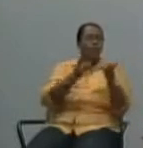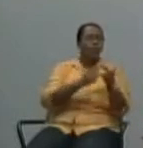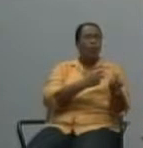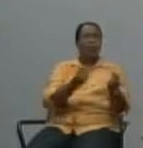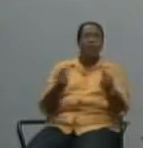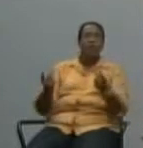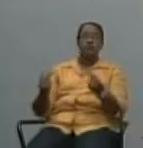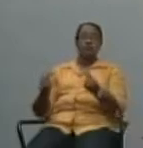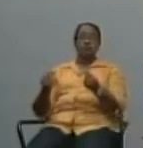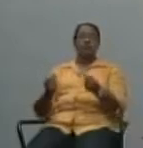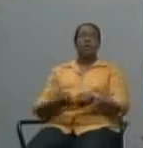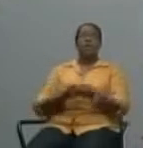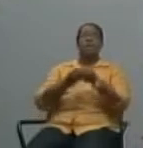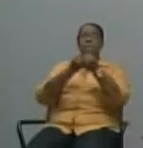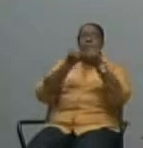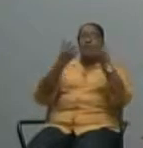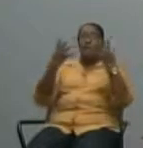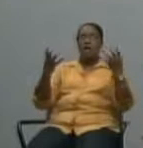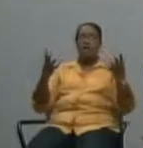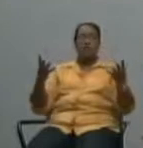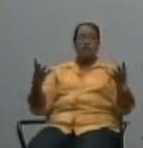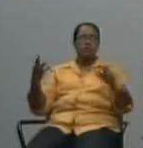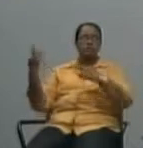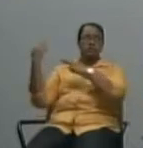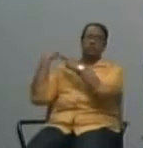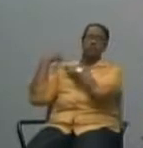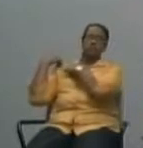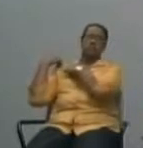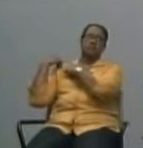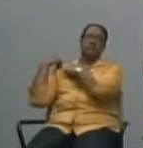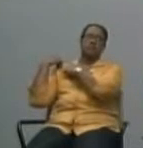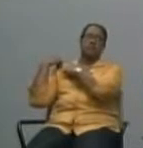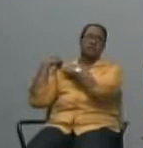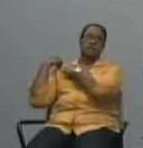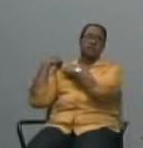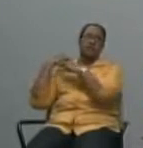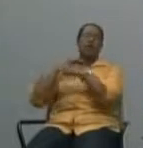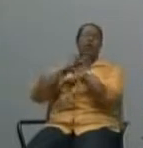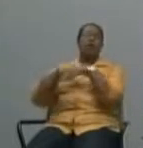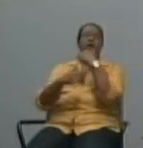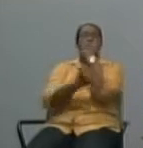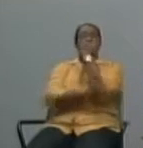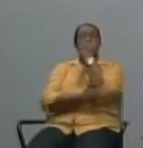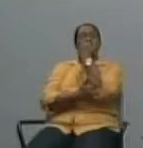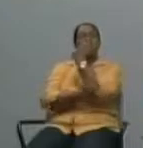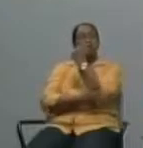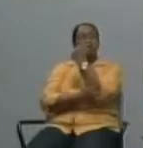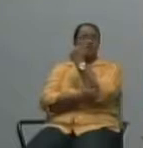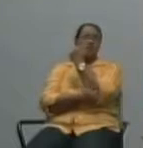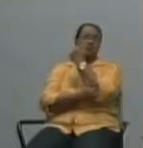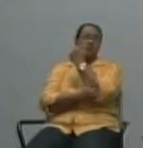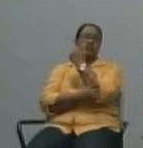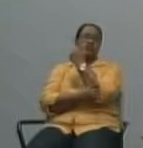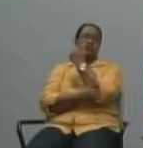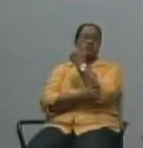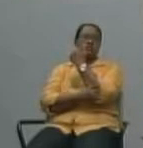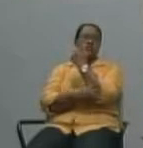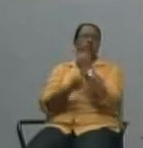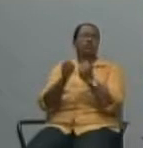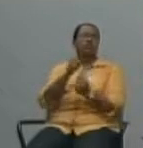corruption, security, and so on. And it's almost the same in all the countries. So St. Paul urges